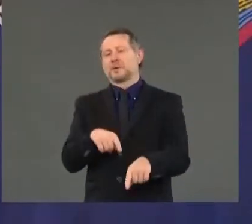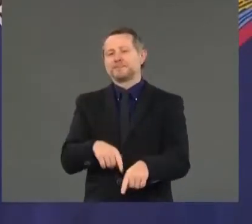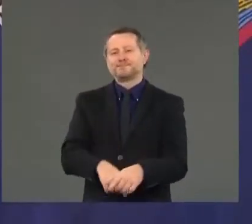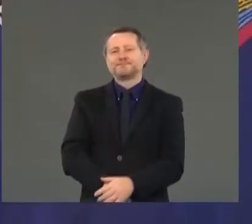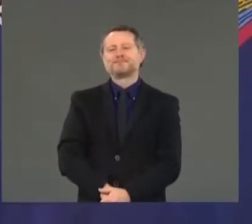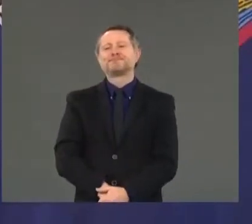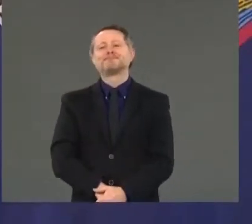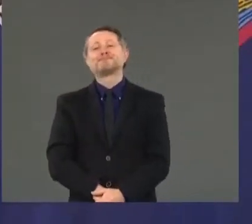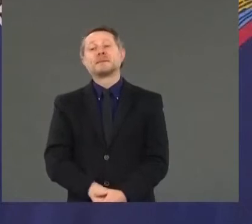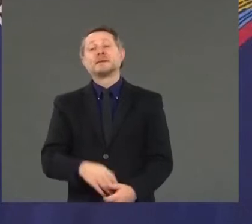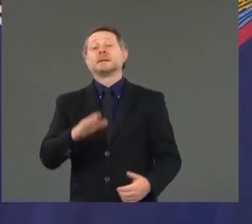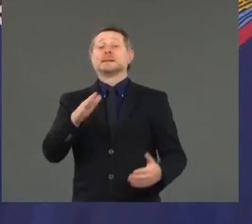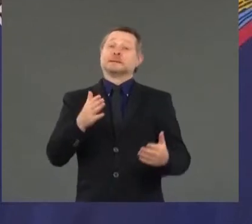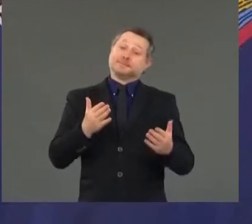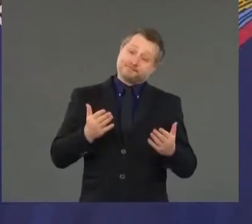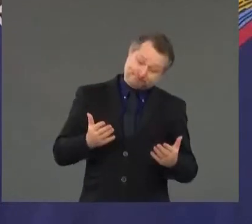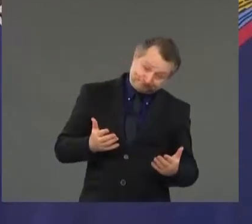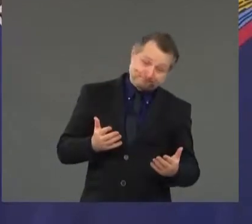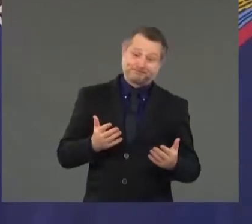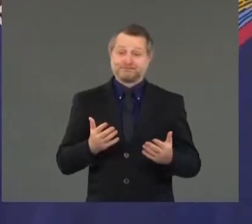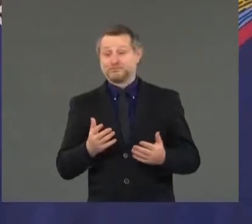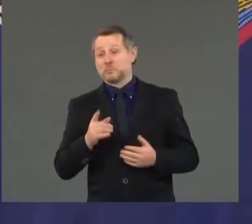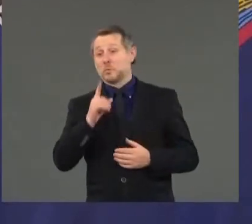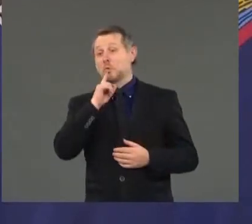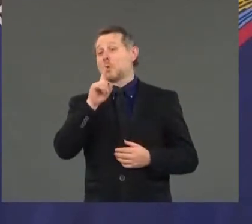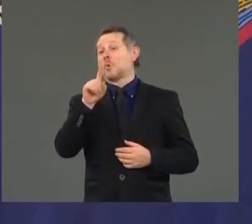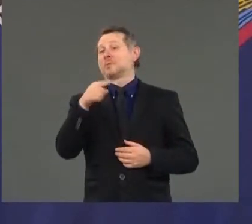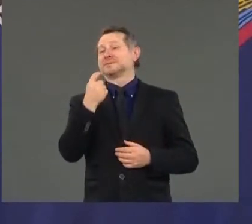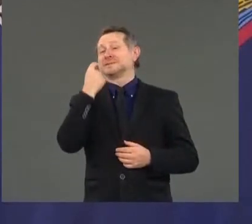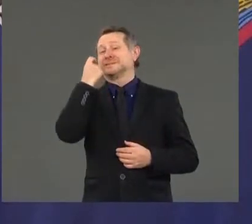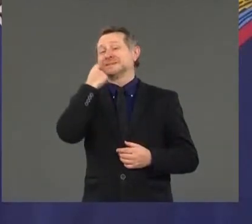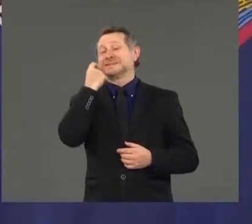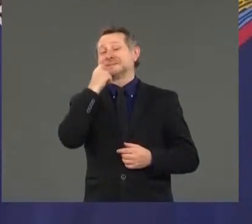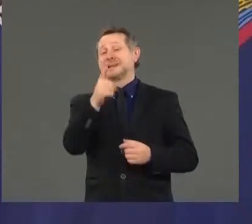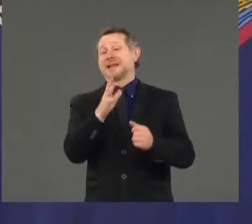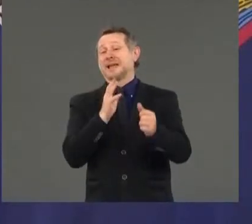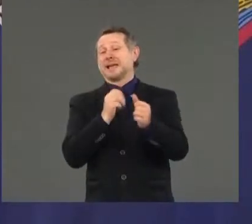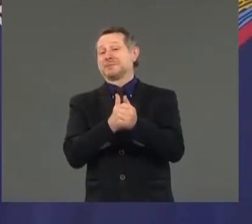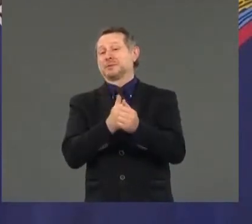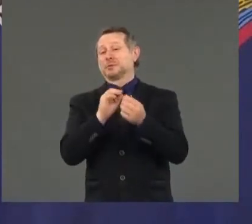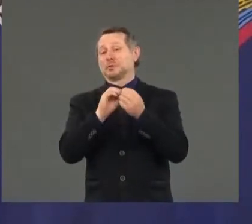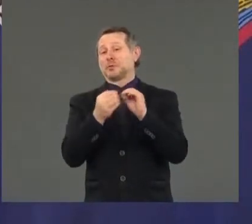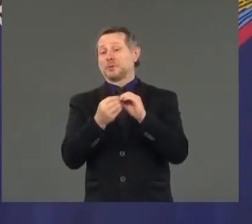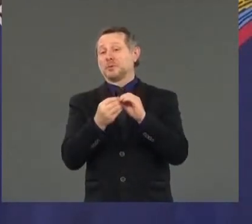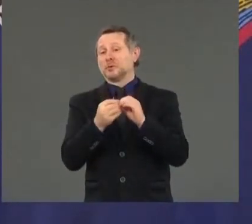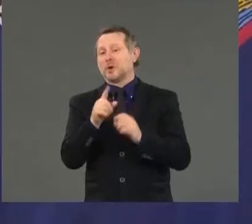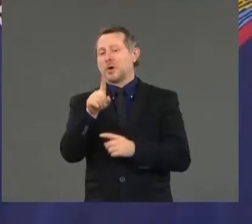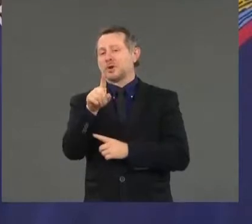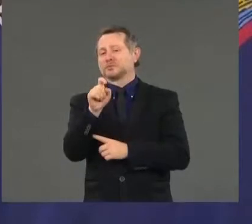We have, the only update on the numbers is we have now 159 cases we're investigating.